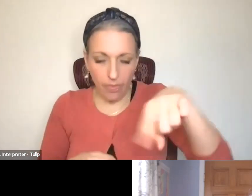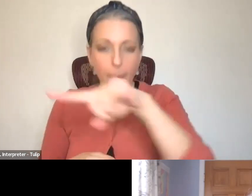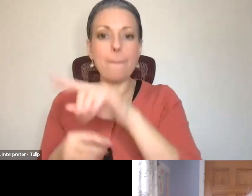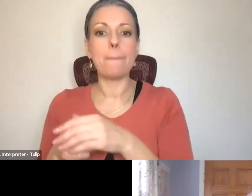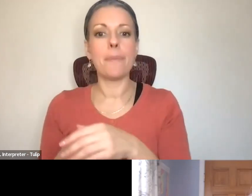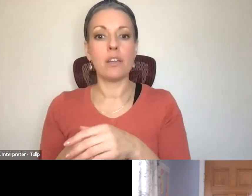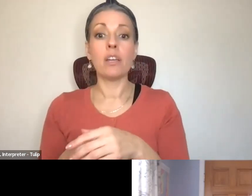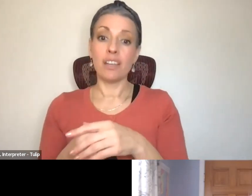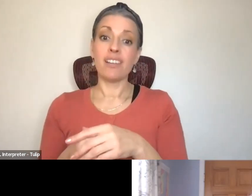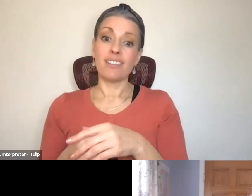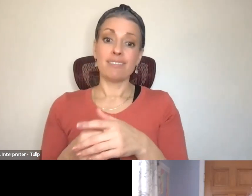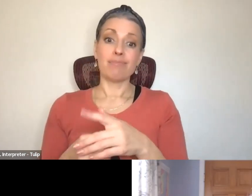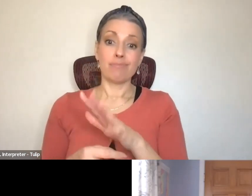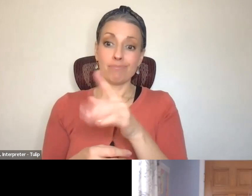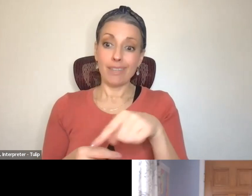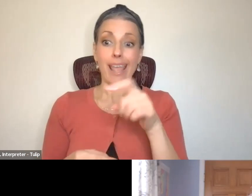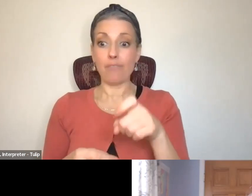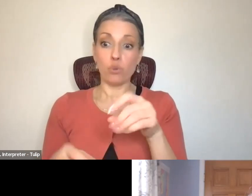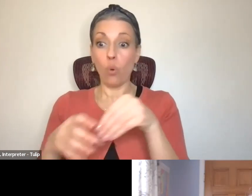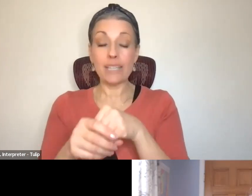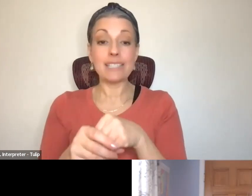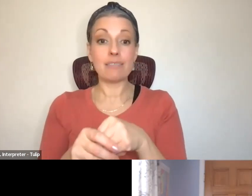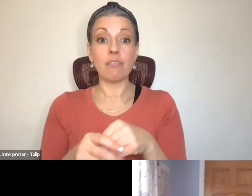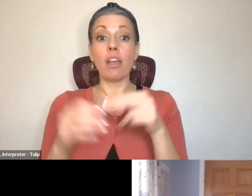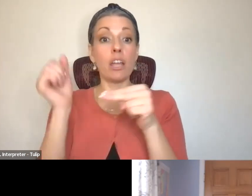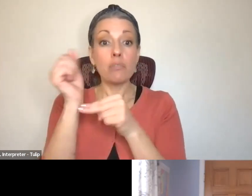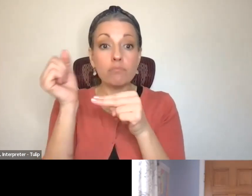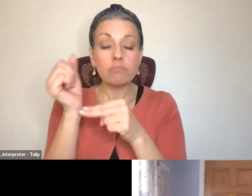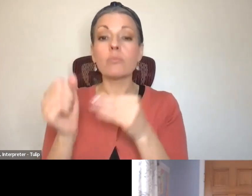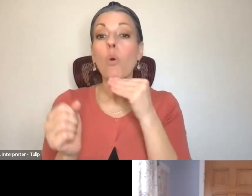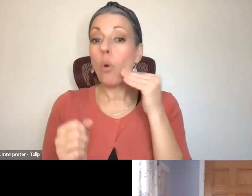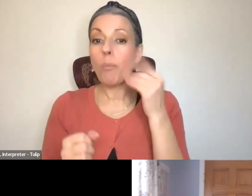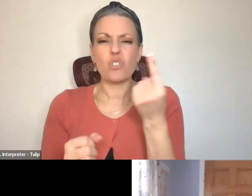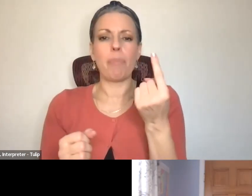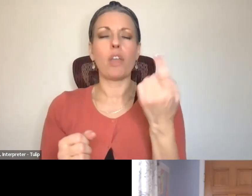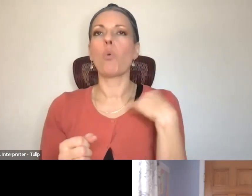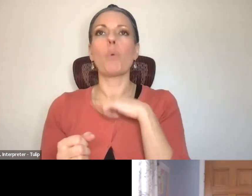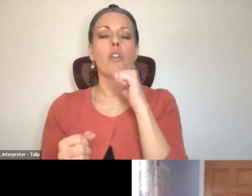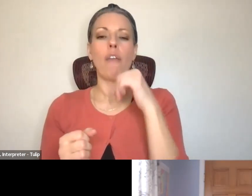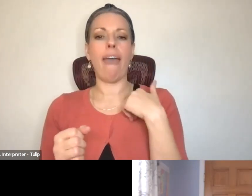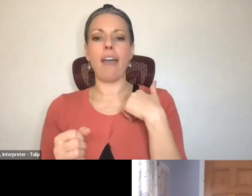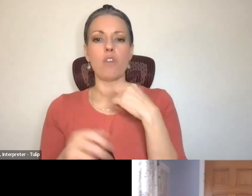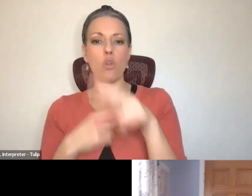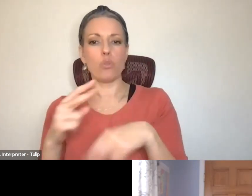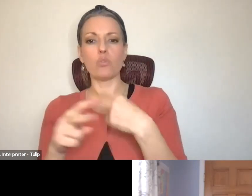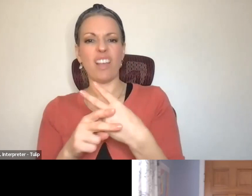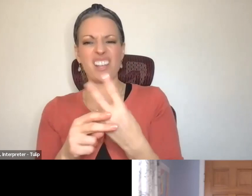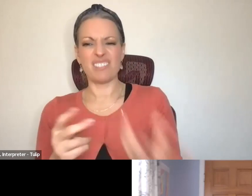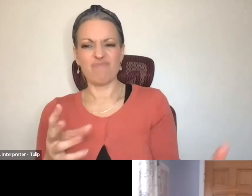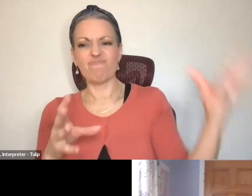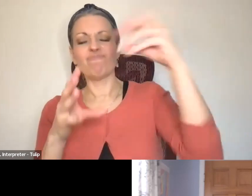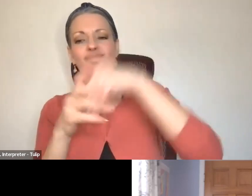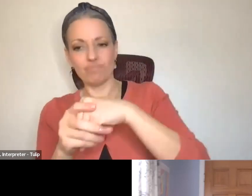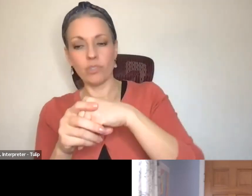admit them into a facility. And we don't have these short-term kinds of interventions. So as we